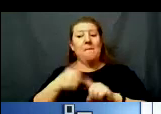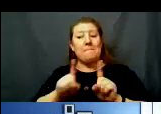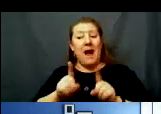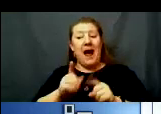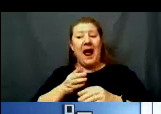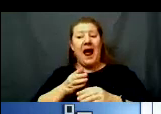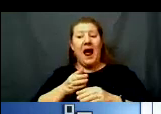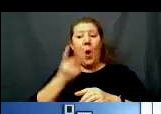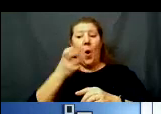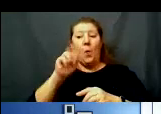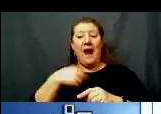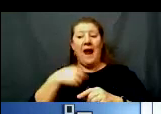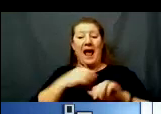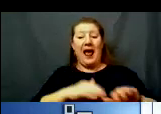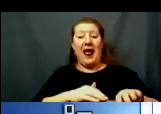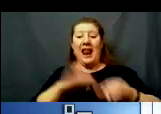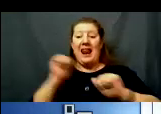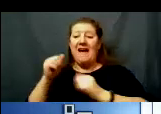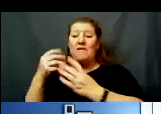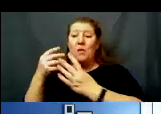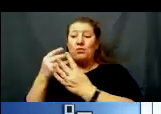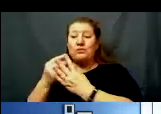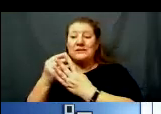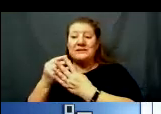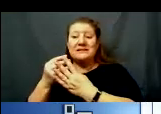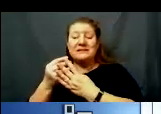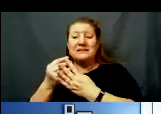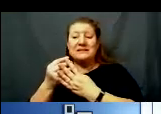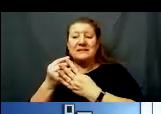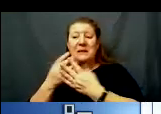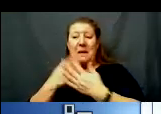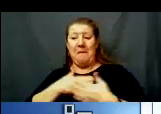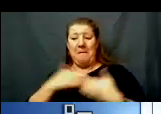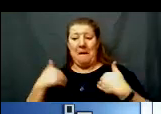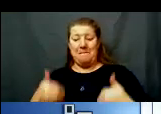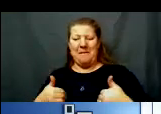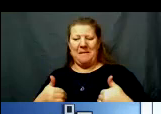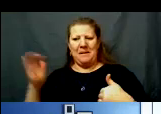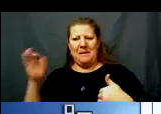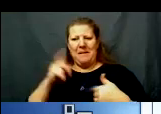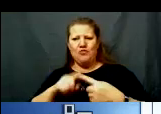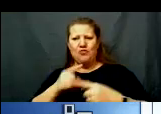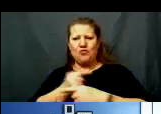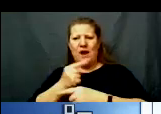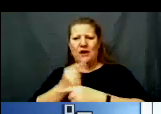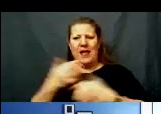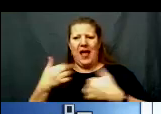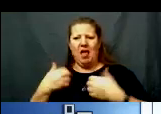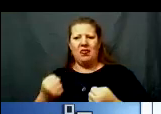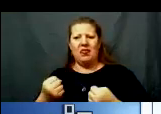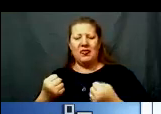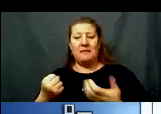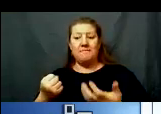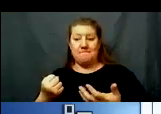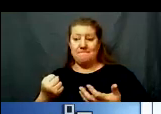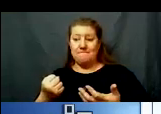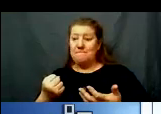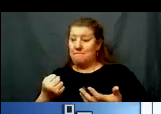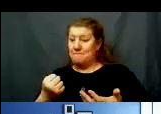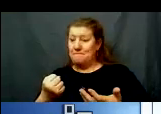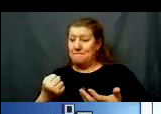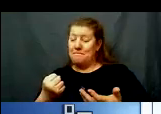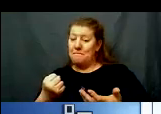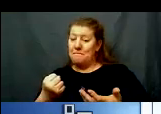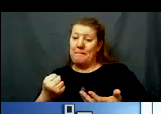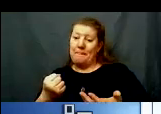out of prison and I'm almost totally back to my original health," end quote. This was a story told to me and